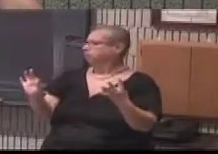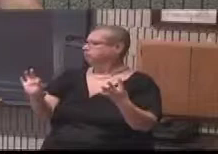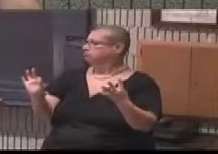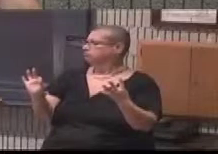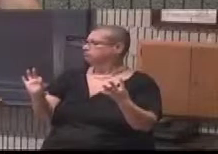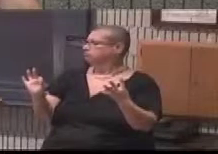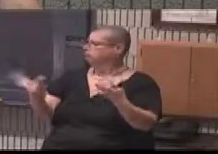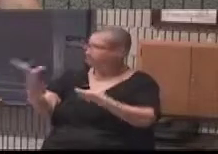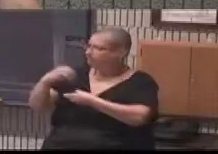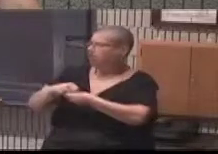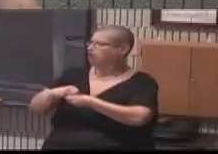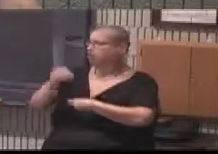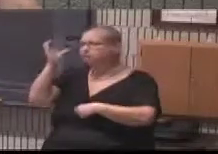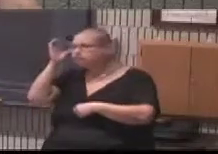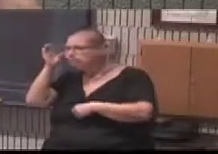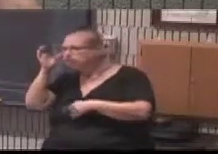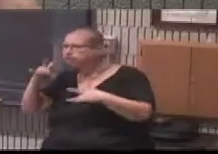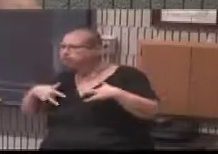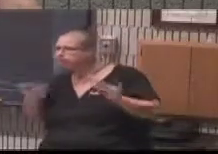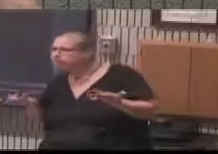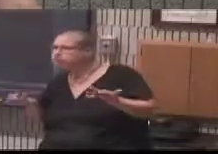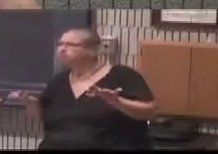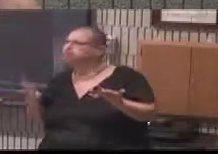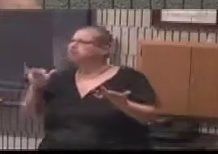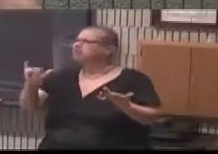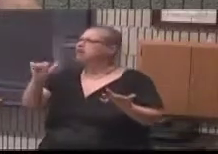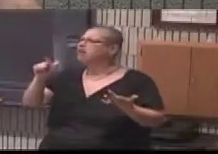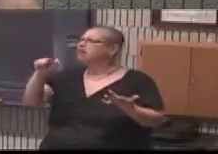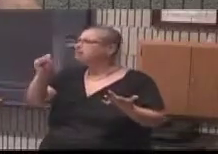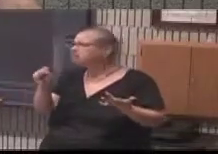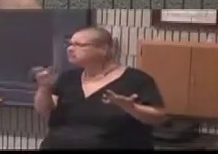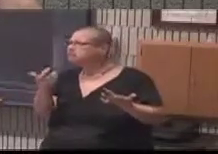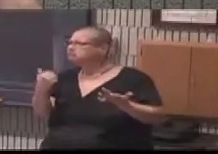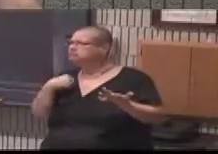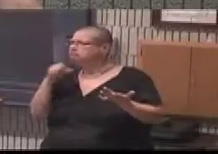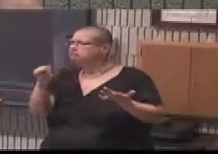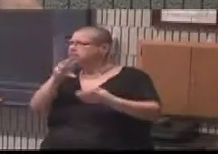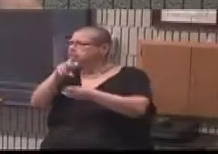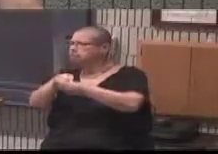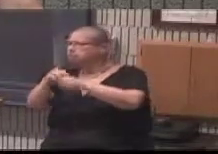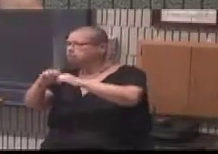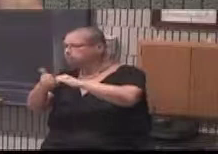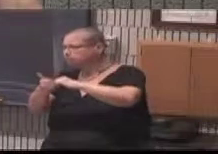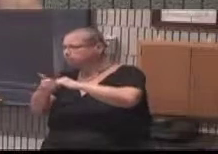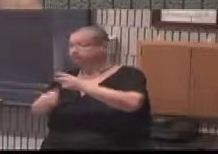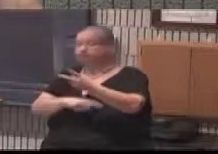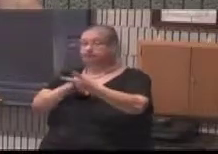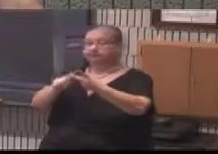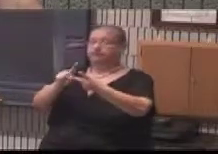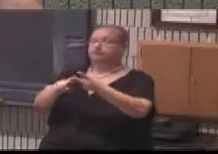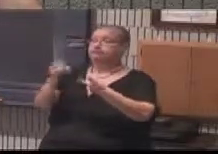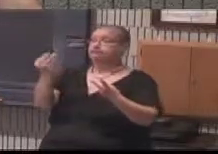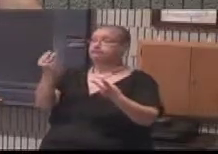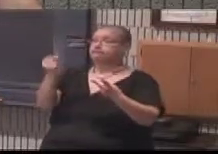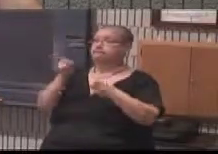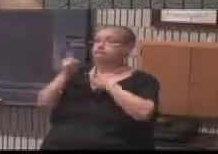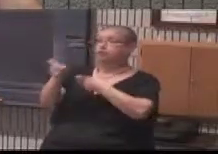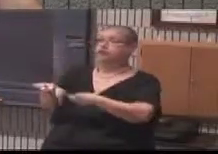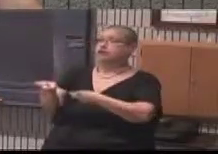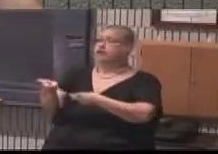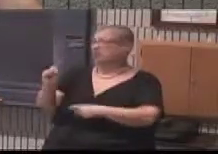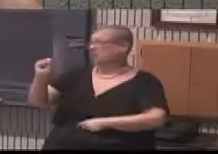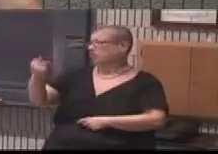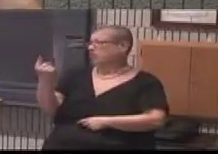getting involved. It's finding out what's more about this disease, what can I do? I think that donations, no matter how small, even